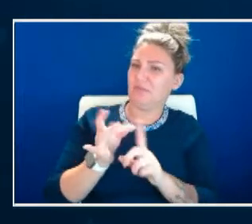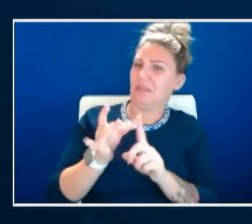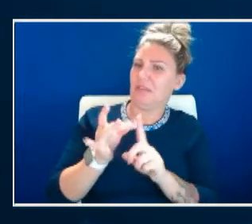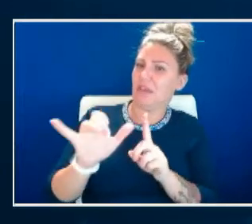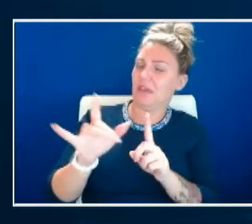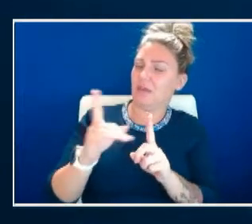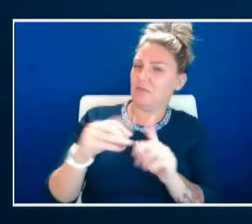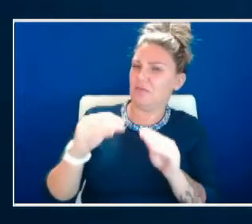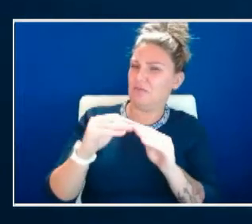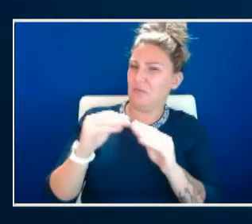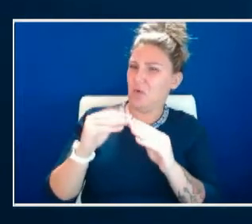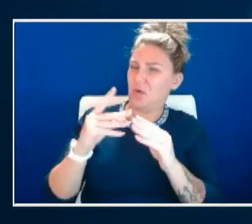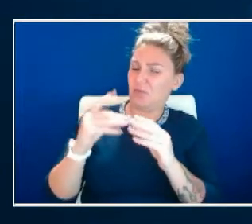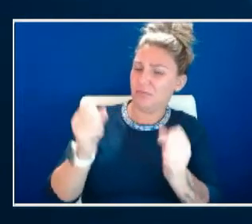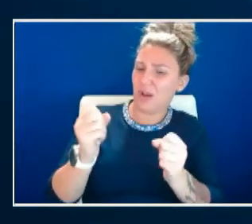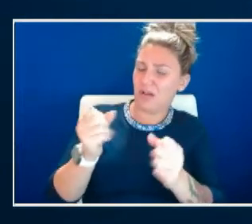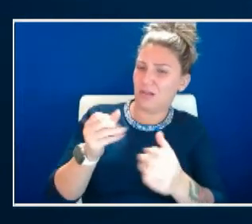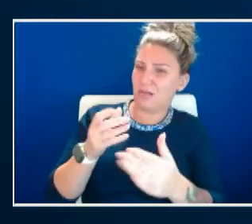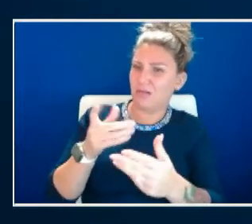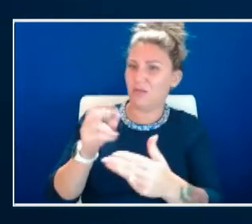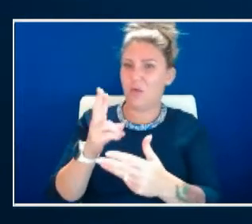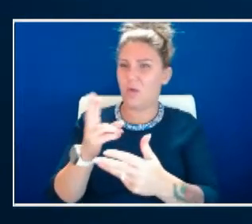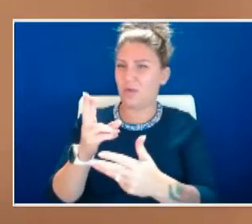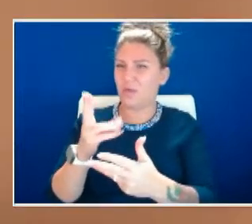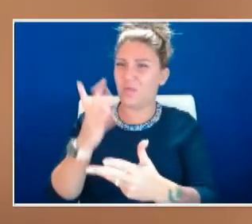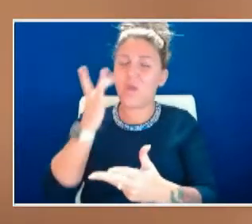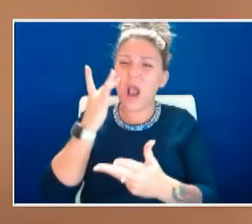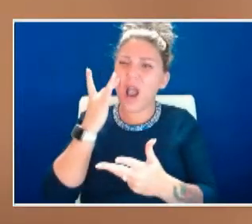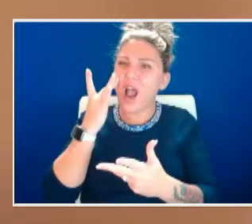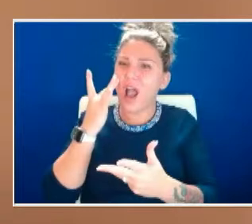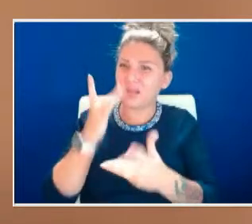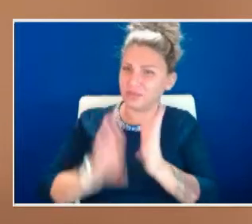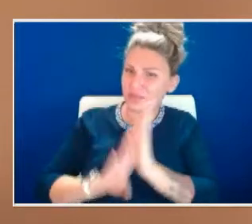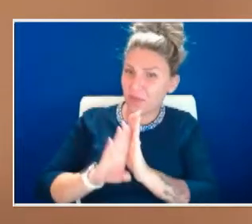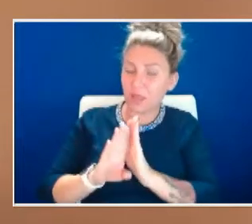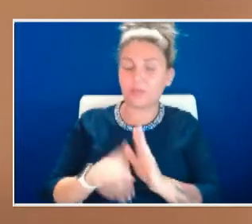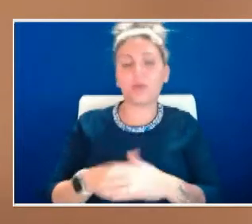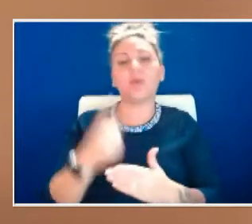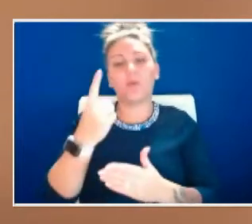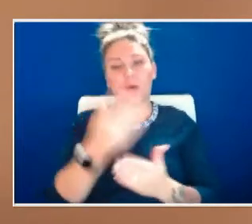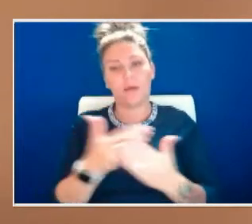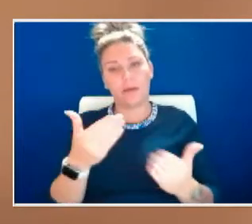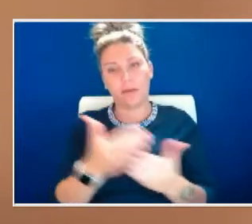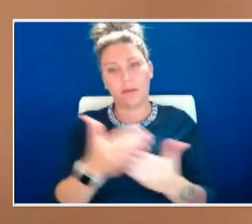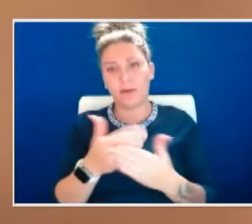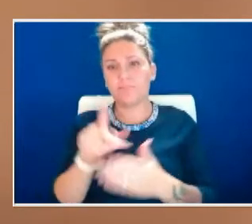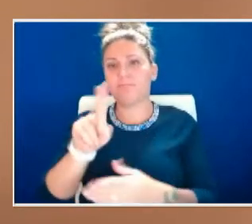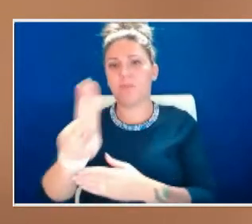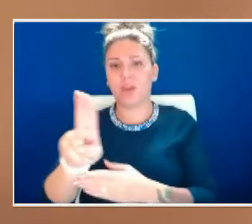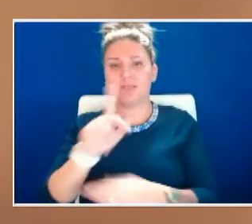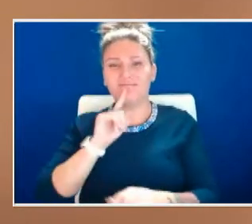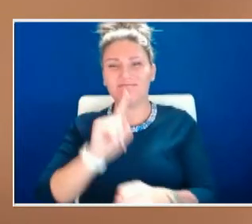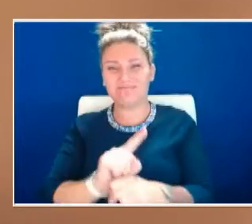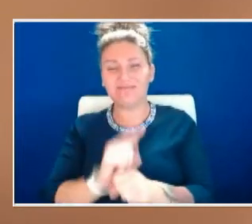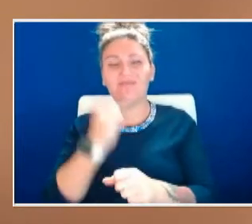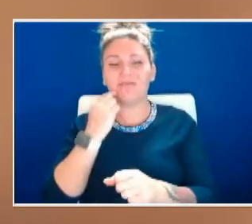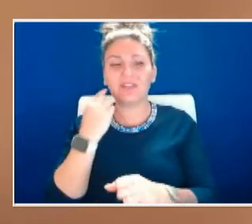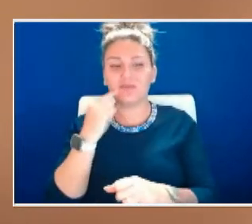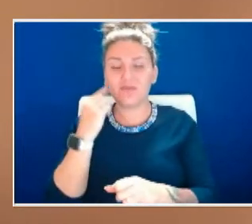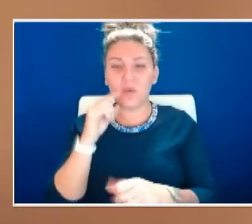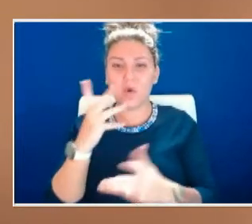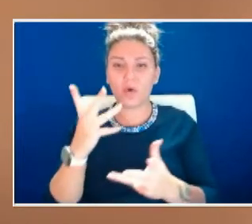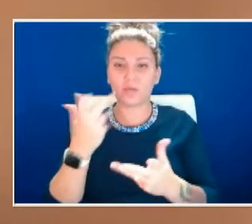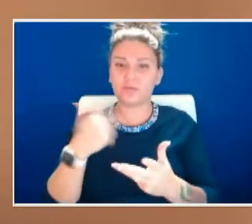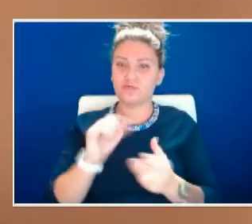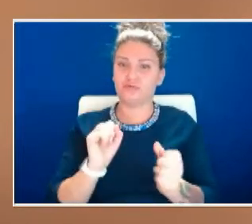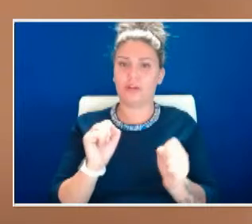others? That's a really great question. One of the things that the University of Kansas Cancer Center is dedicated to is we're trying to